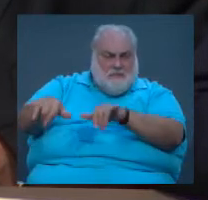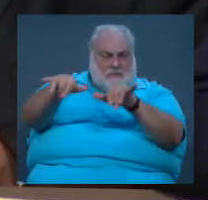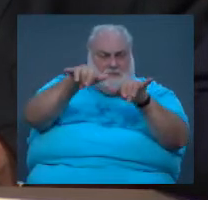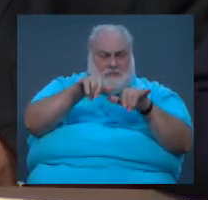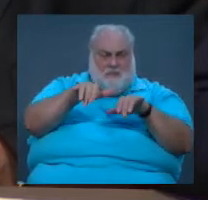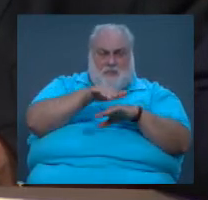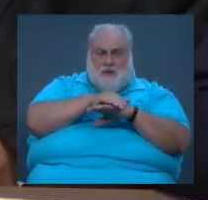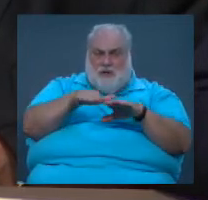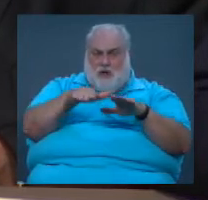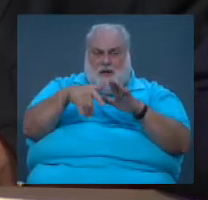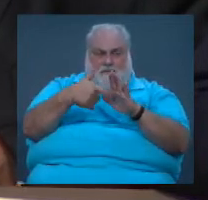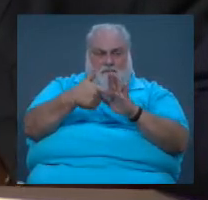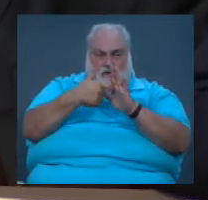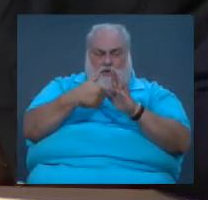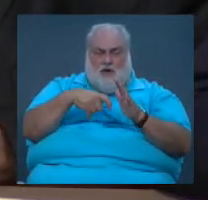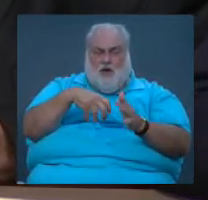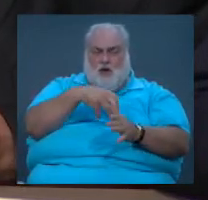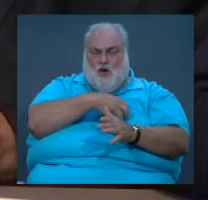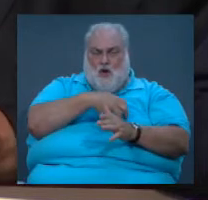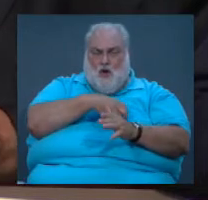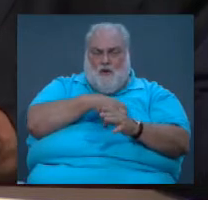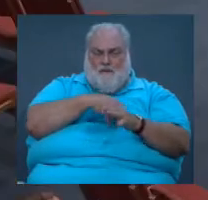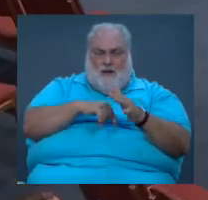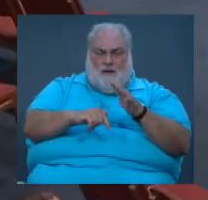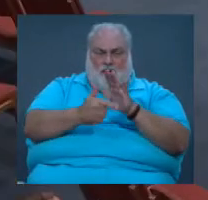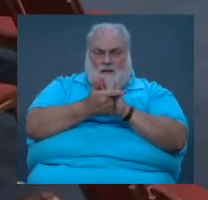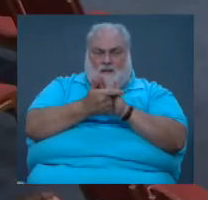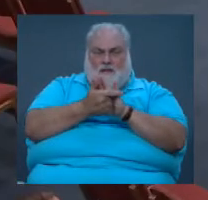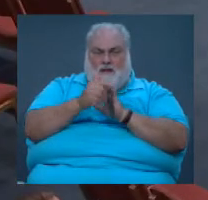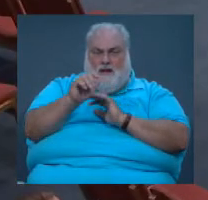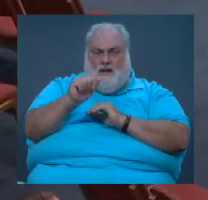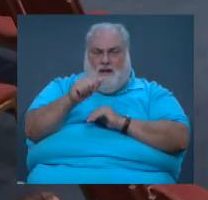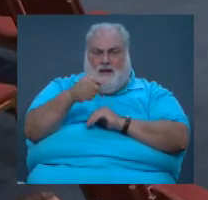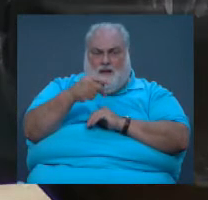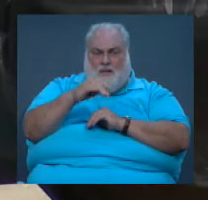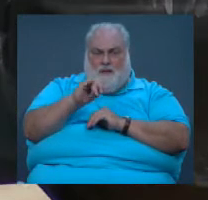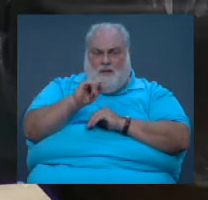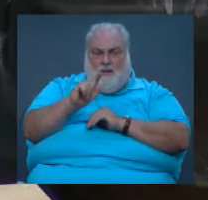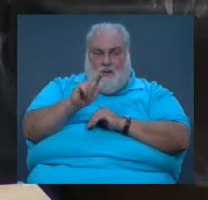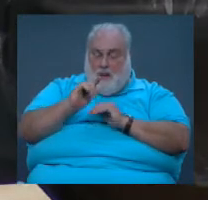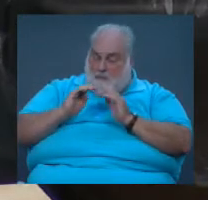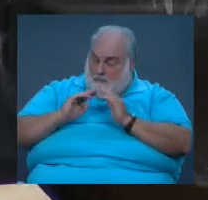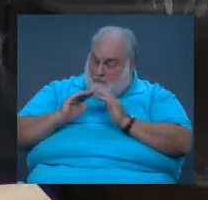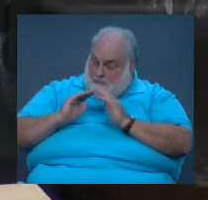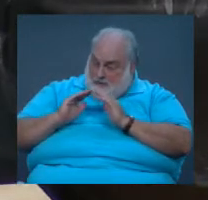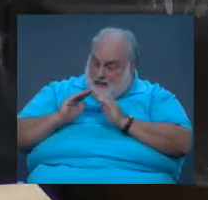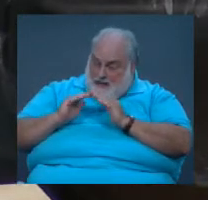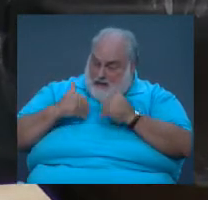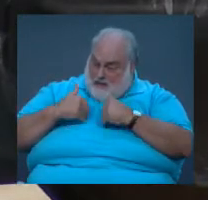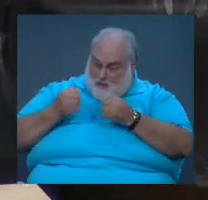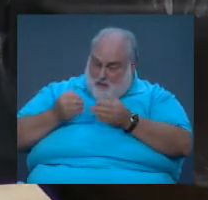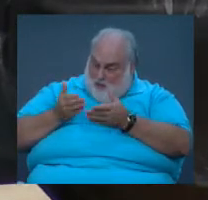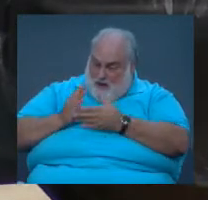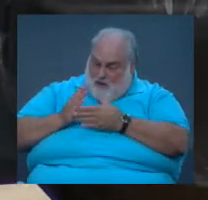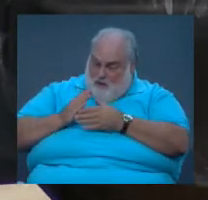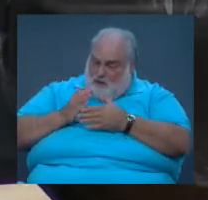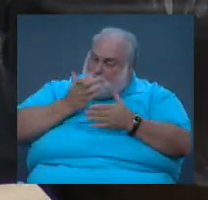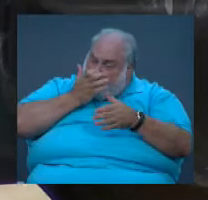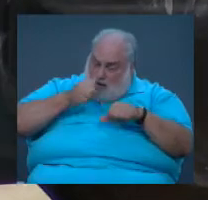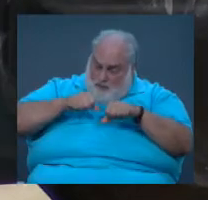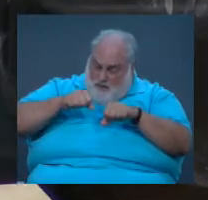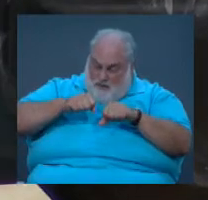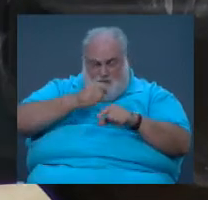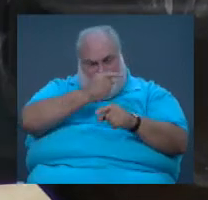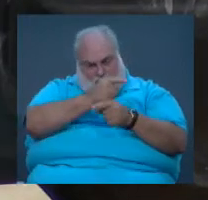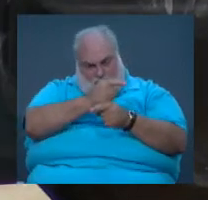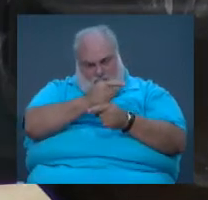that we don't enforce code violations. So the city has no right to cut capital zoning. Correct. Period. Okay.